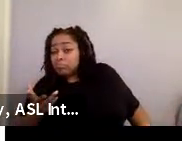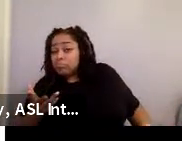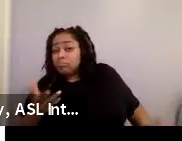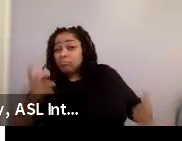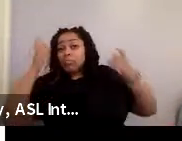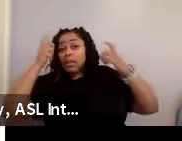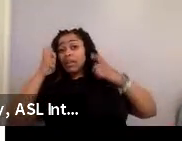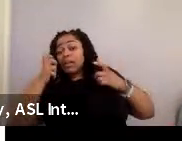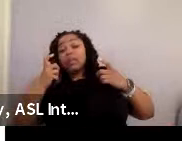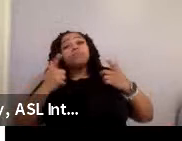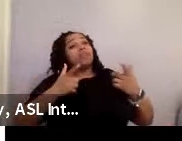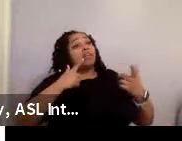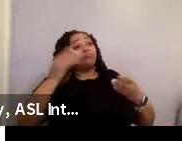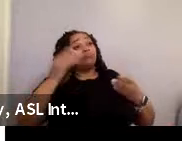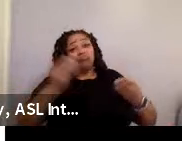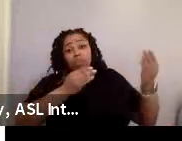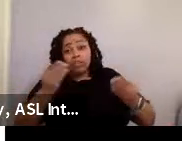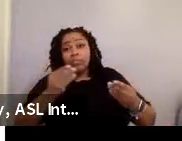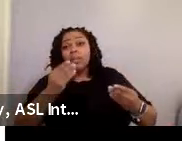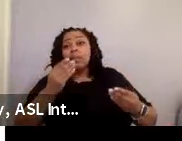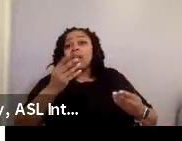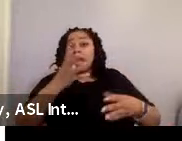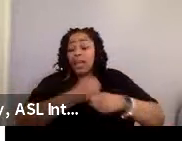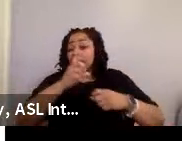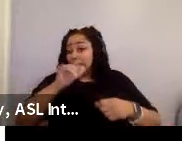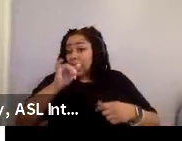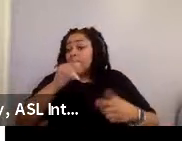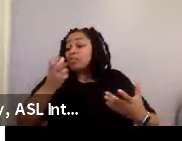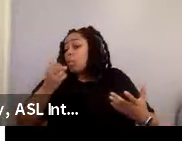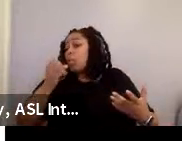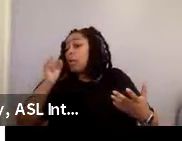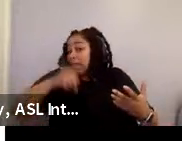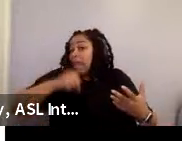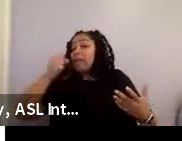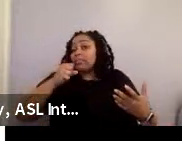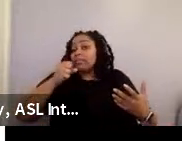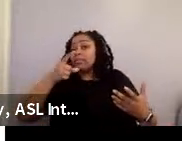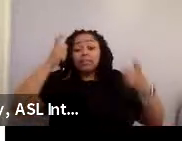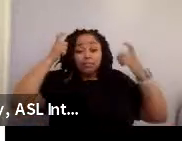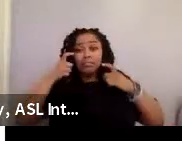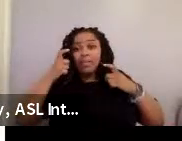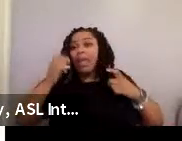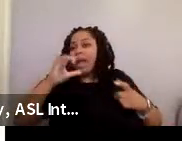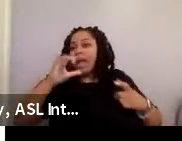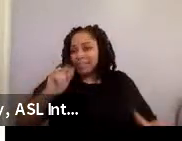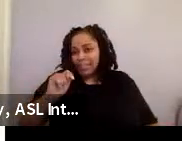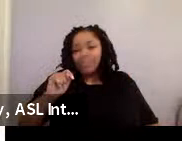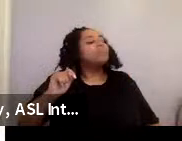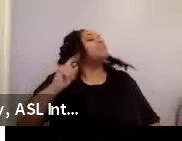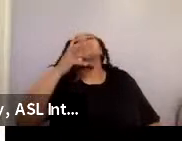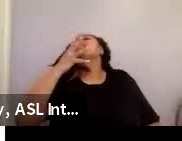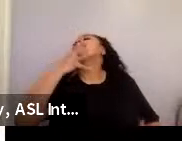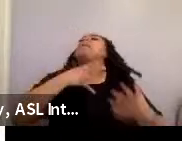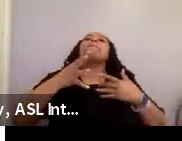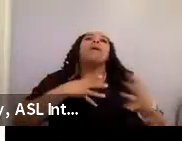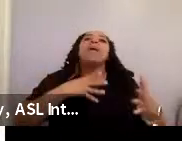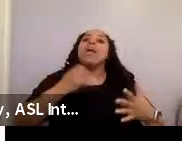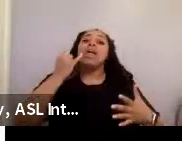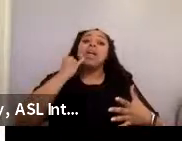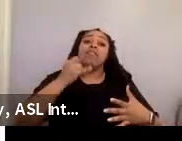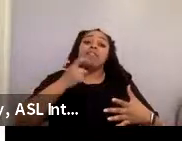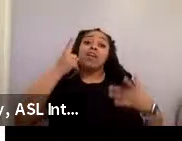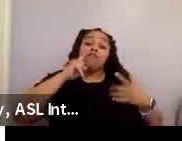Headsets transmit or receive data. So yes, headsets are ICT, regardless of whether they are for